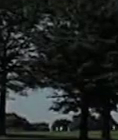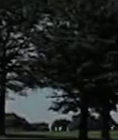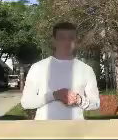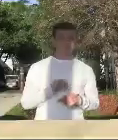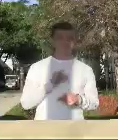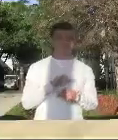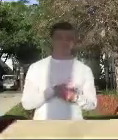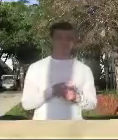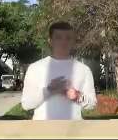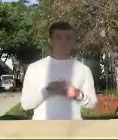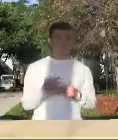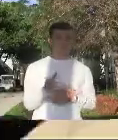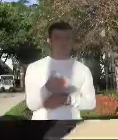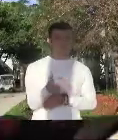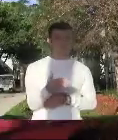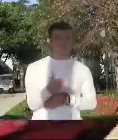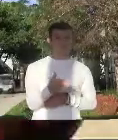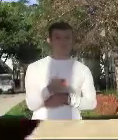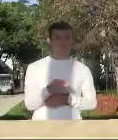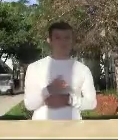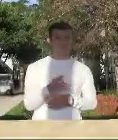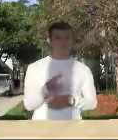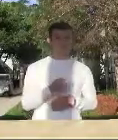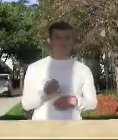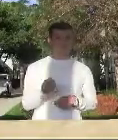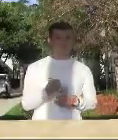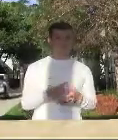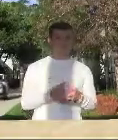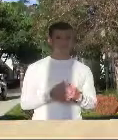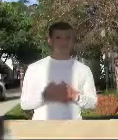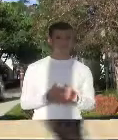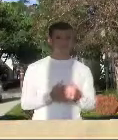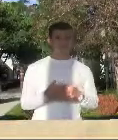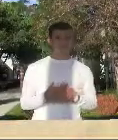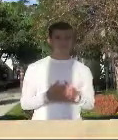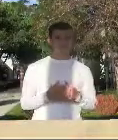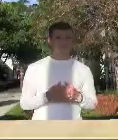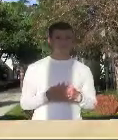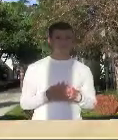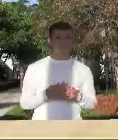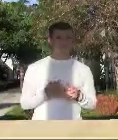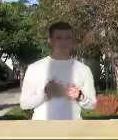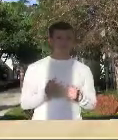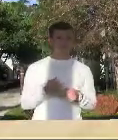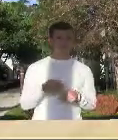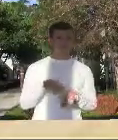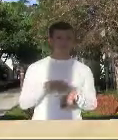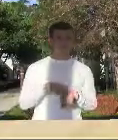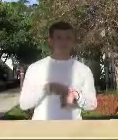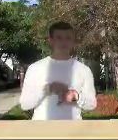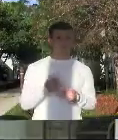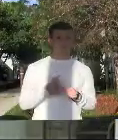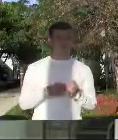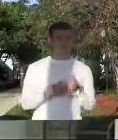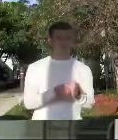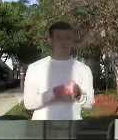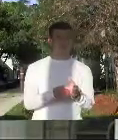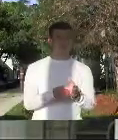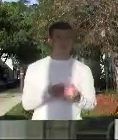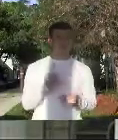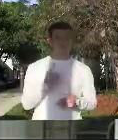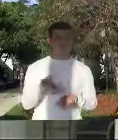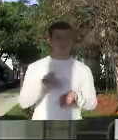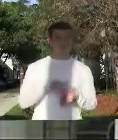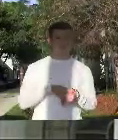I pledge allegiance to the flag of the United States of America And to the republic for which it stands